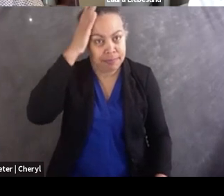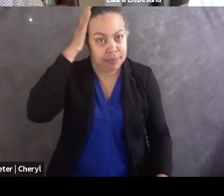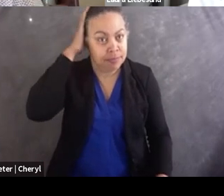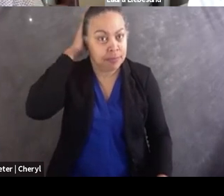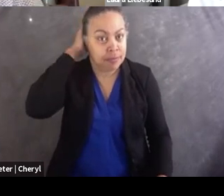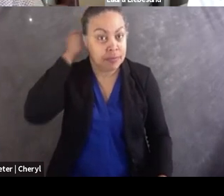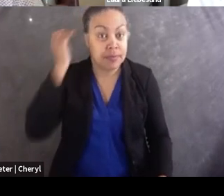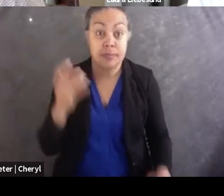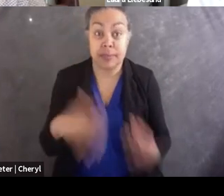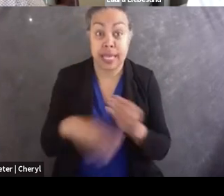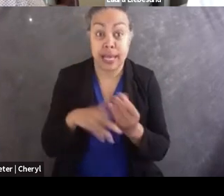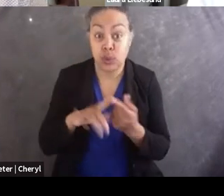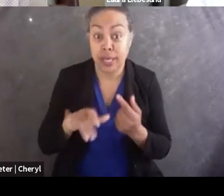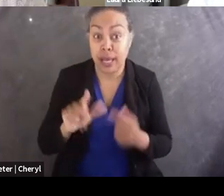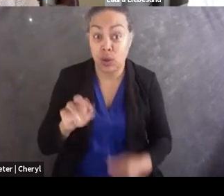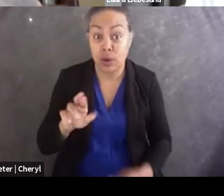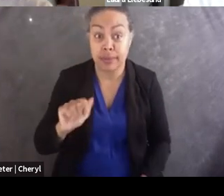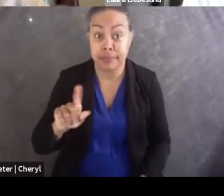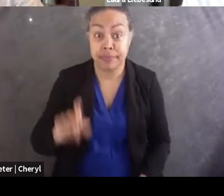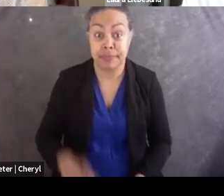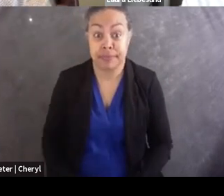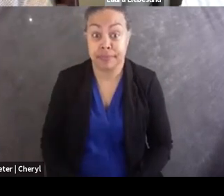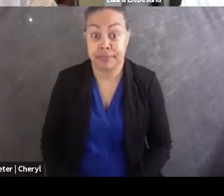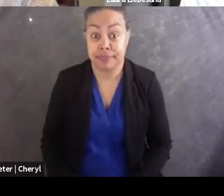Do you have anything to add to that, Laura?